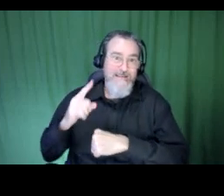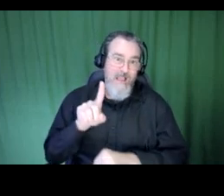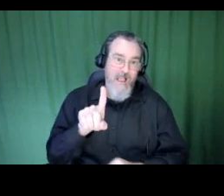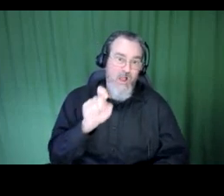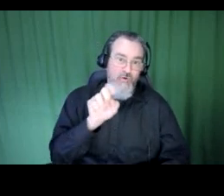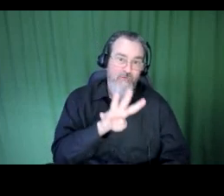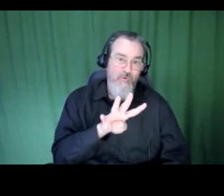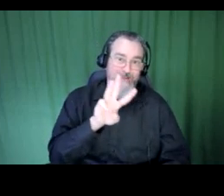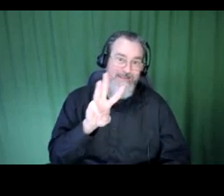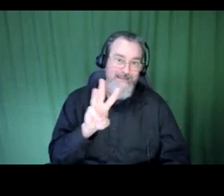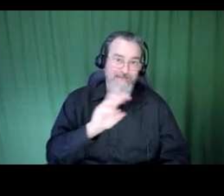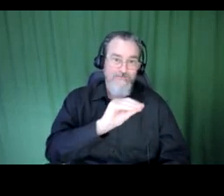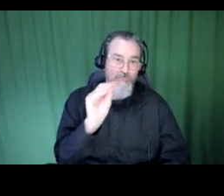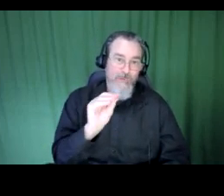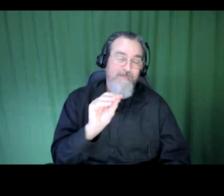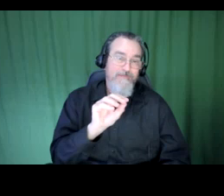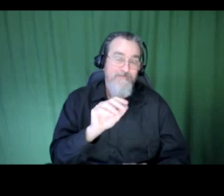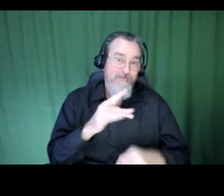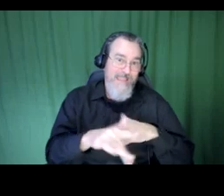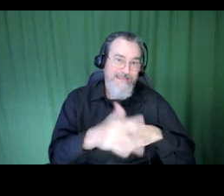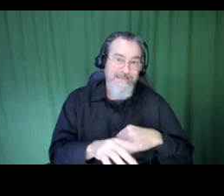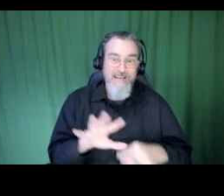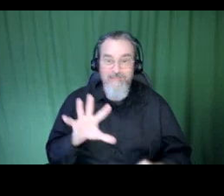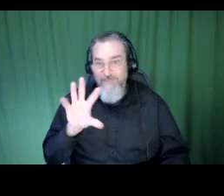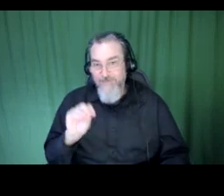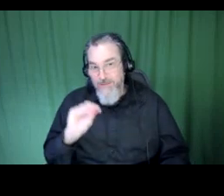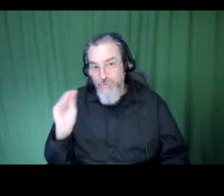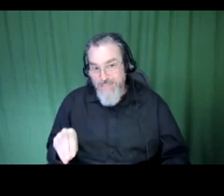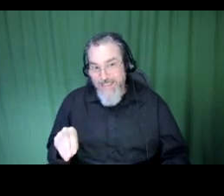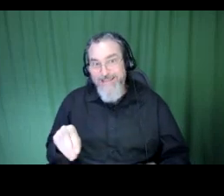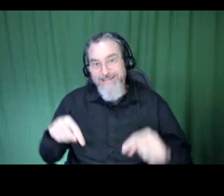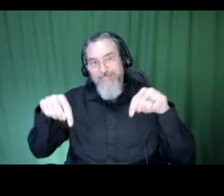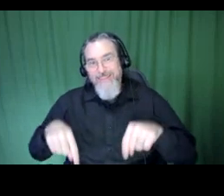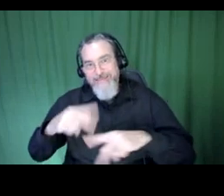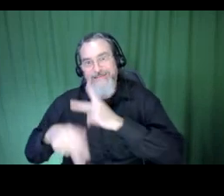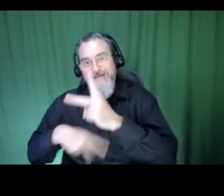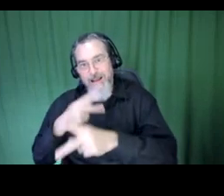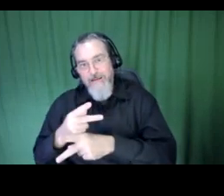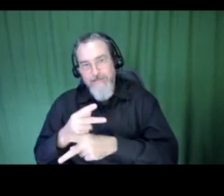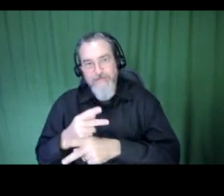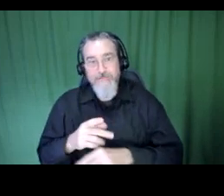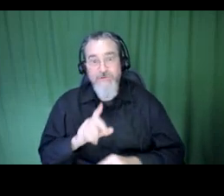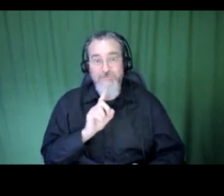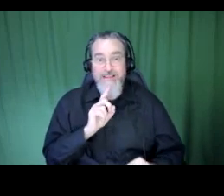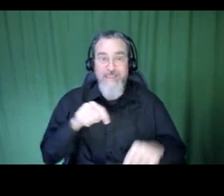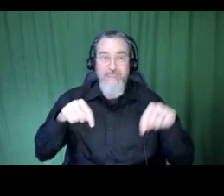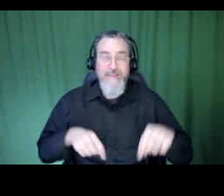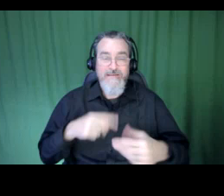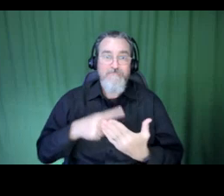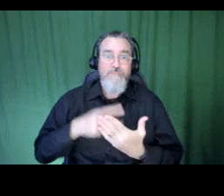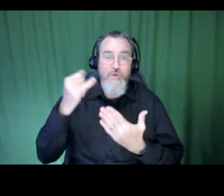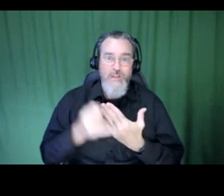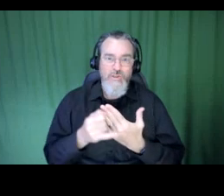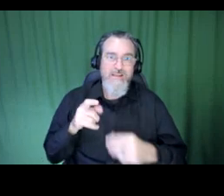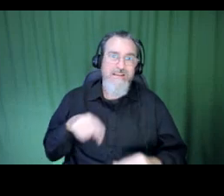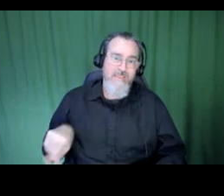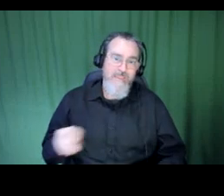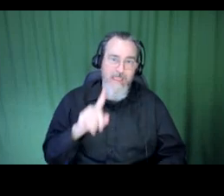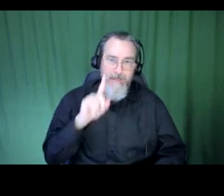this training zone that community colleges do the best. This is through this project, they believe that the Colville